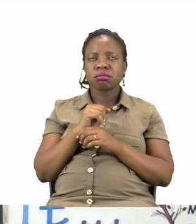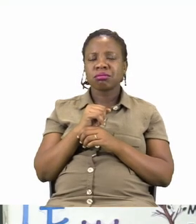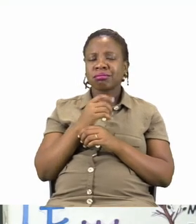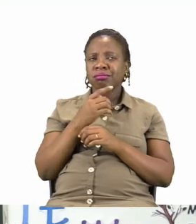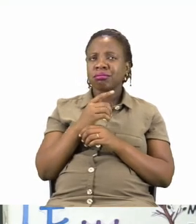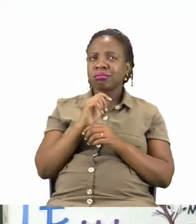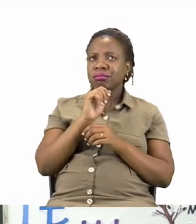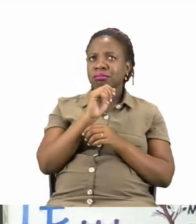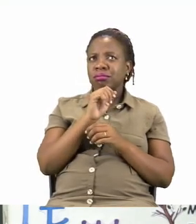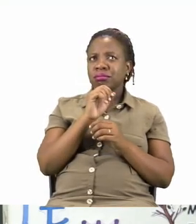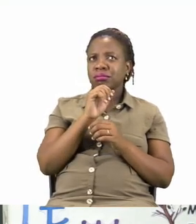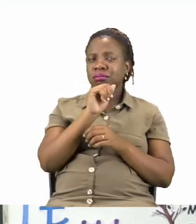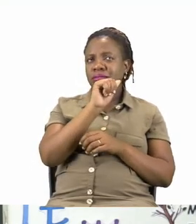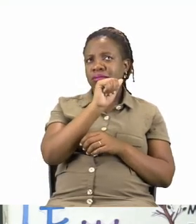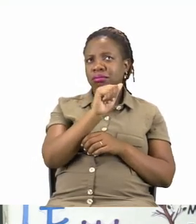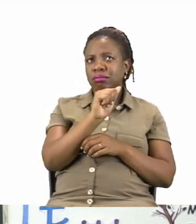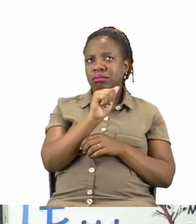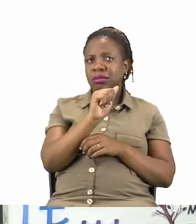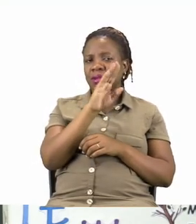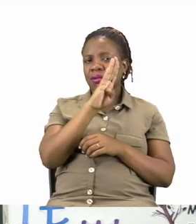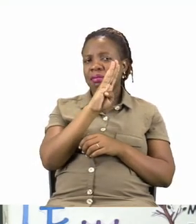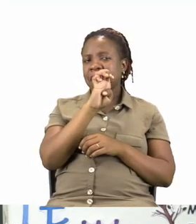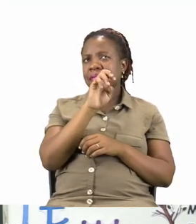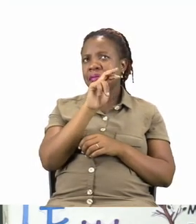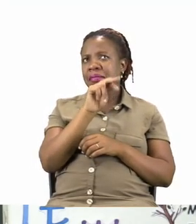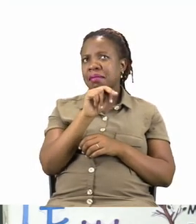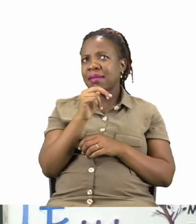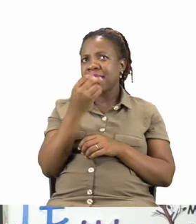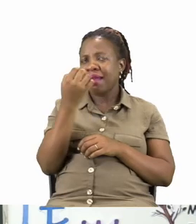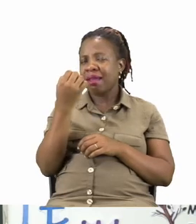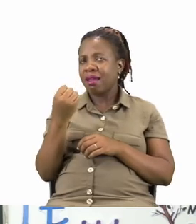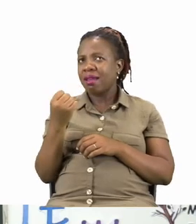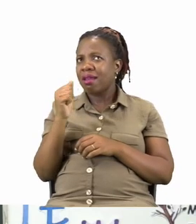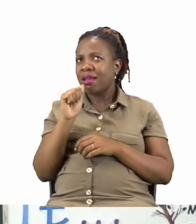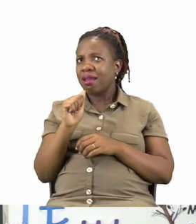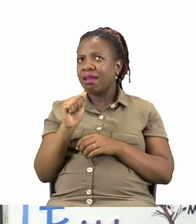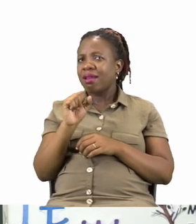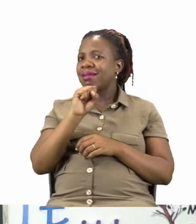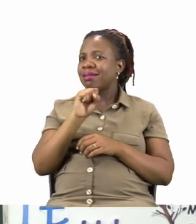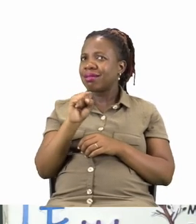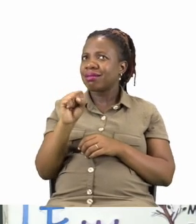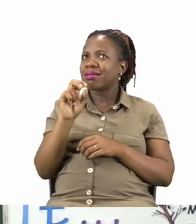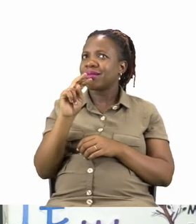snail. Now if you look carefully, boys and girls, you will see that this is the